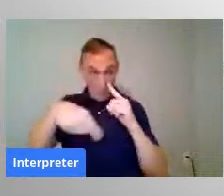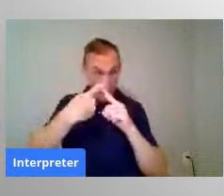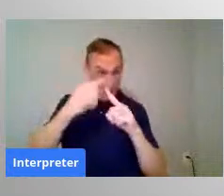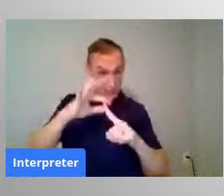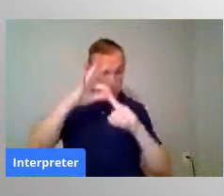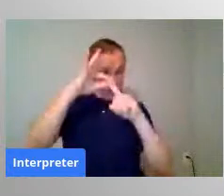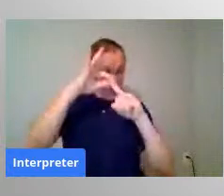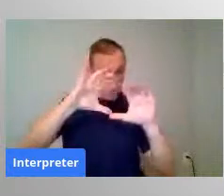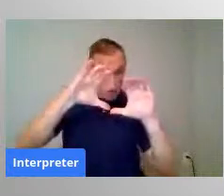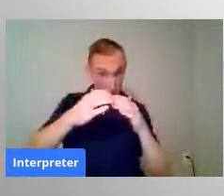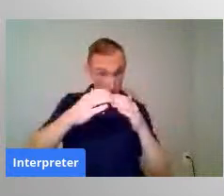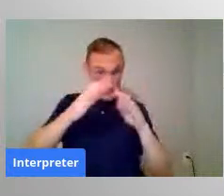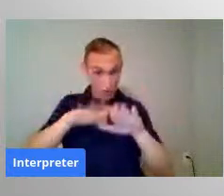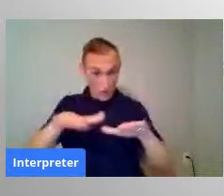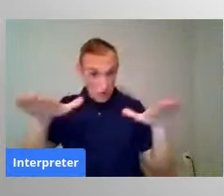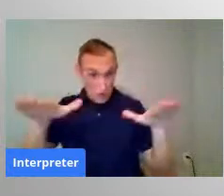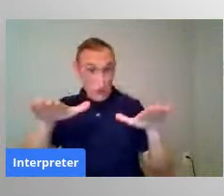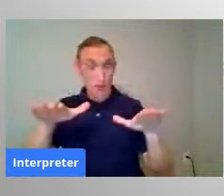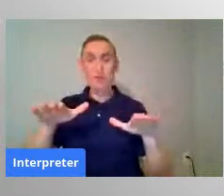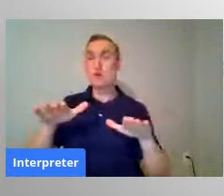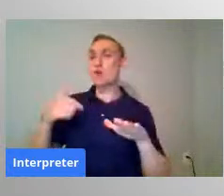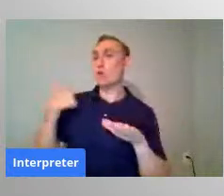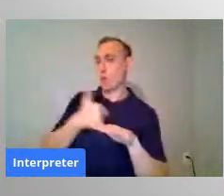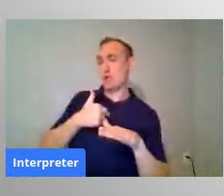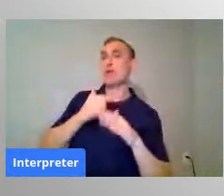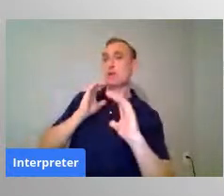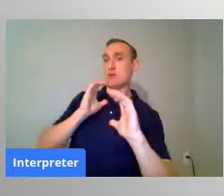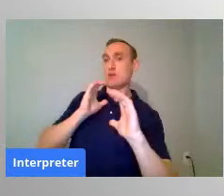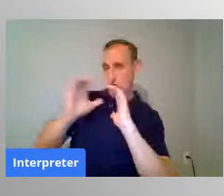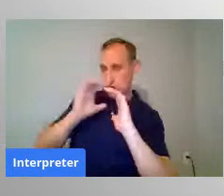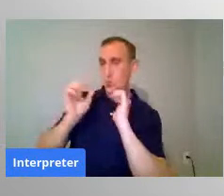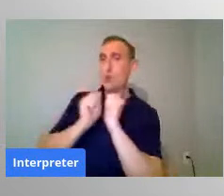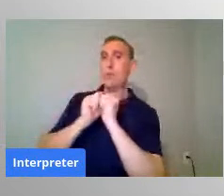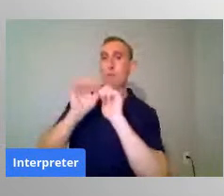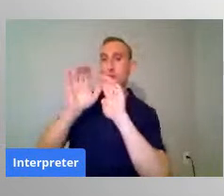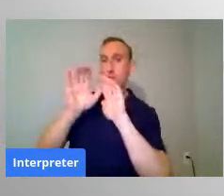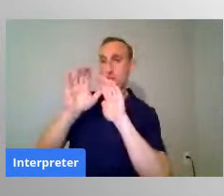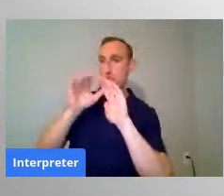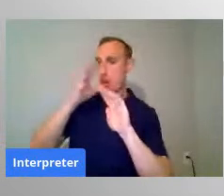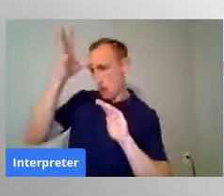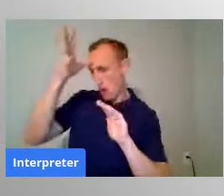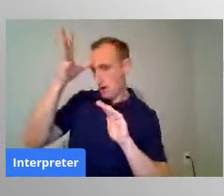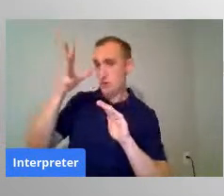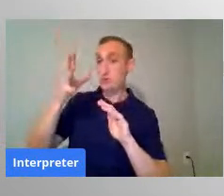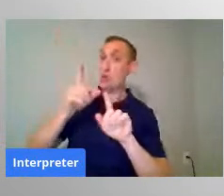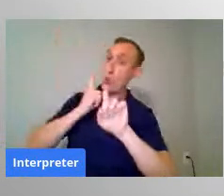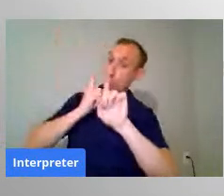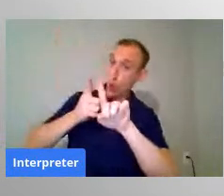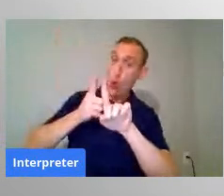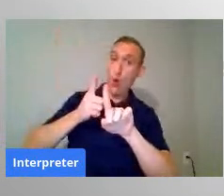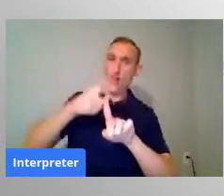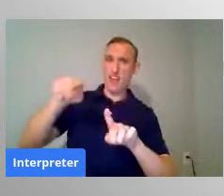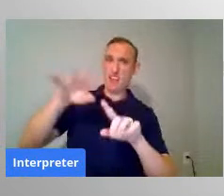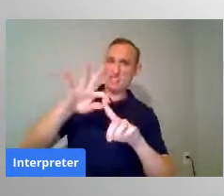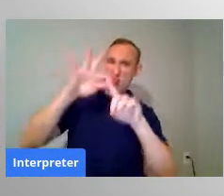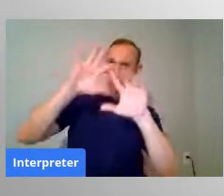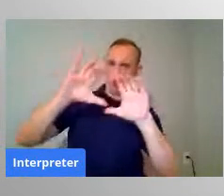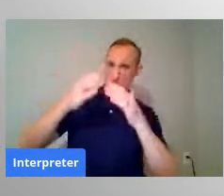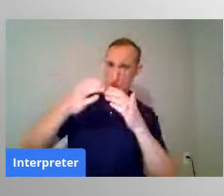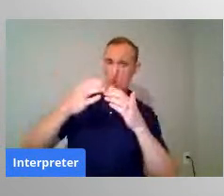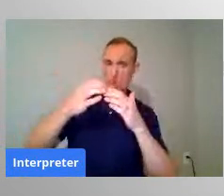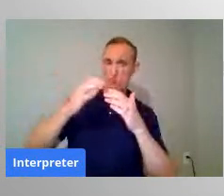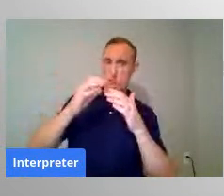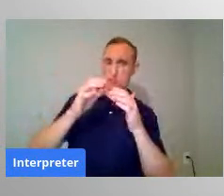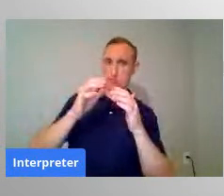our priority to bring back those specialized populations. And then we met with principals, today is Thursday, so we met with principals